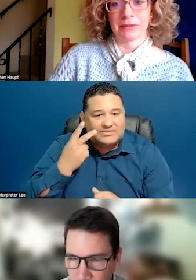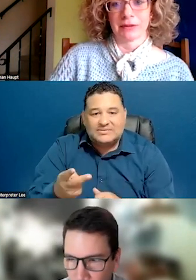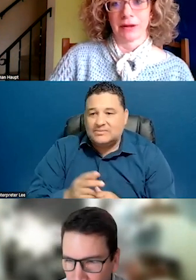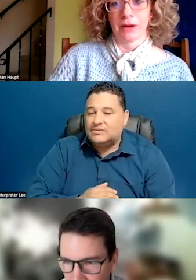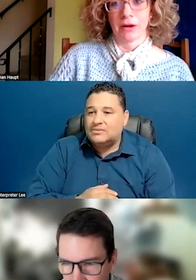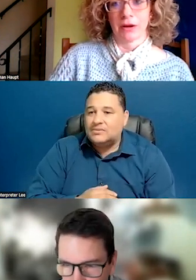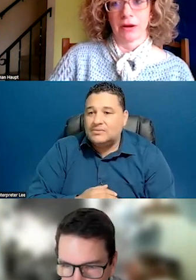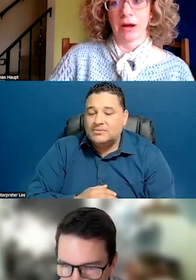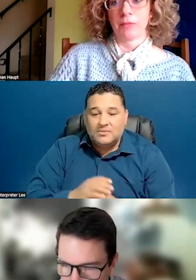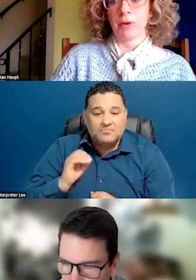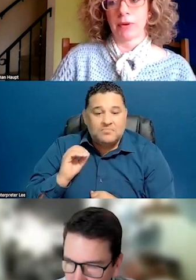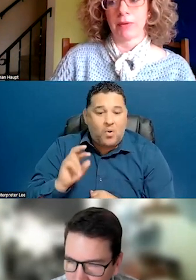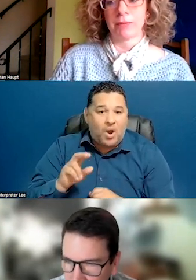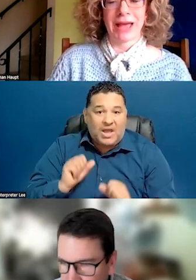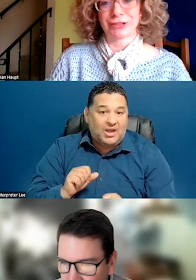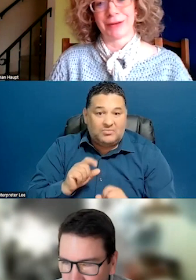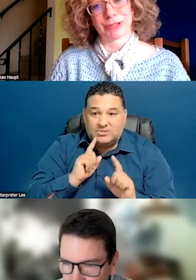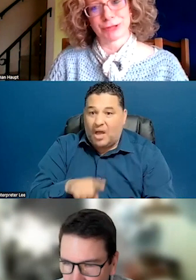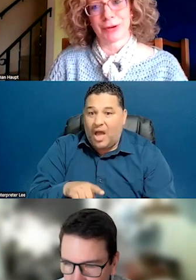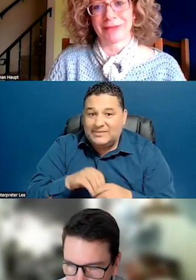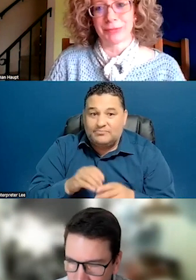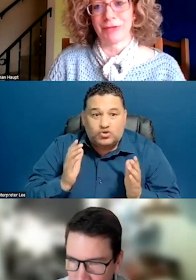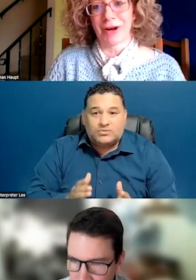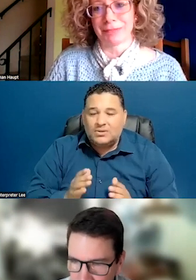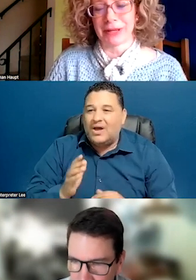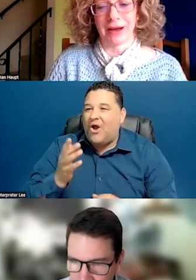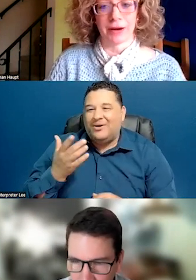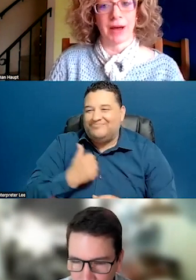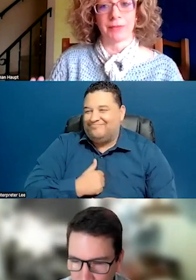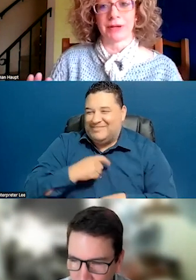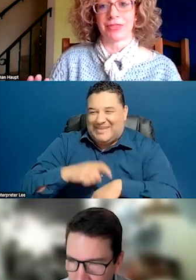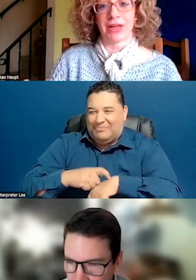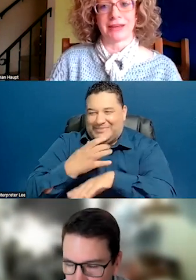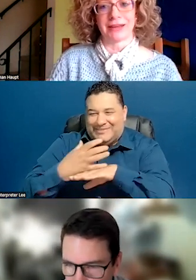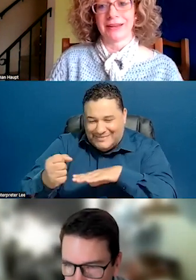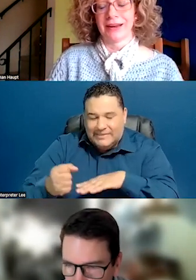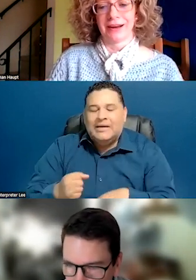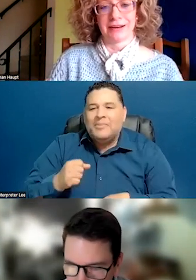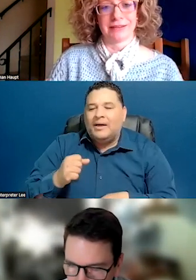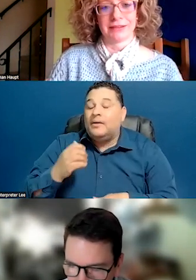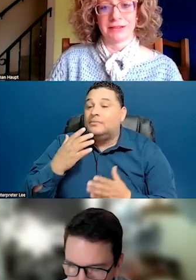answer it in person here. I'm so sorry, we have to move on, but I want to thank